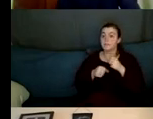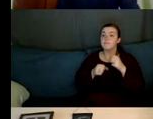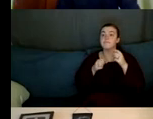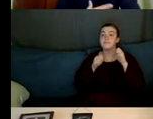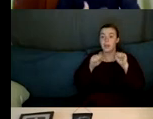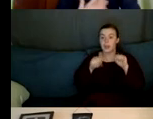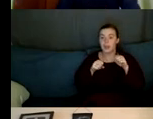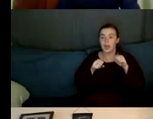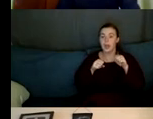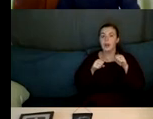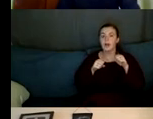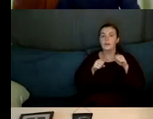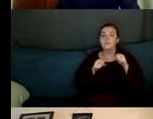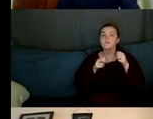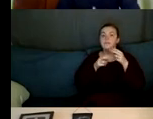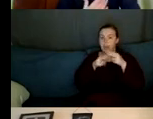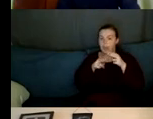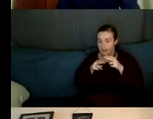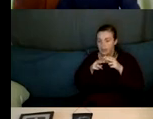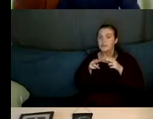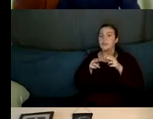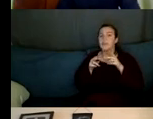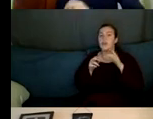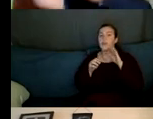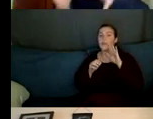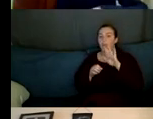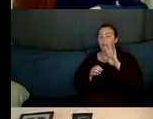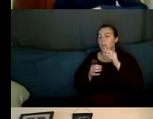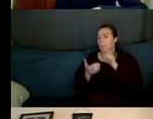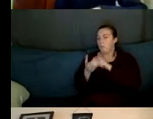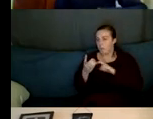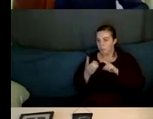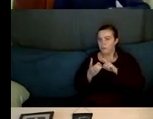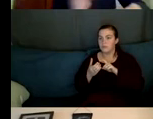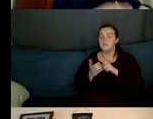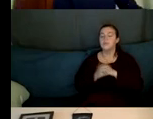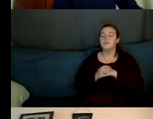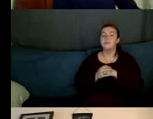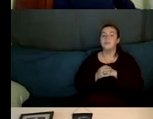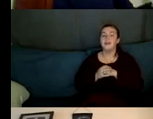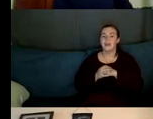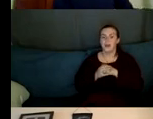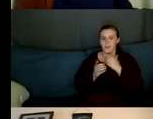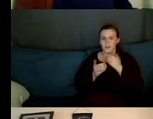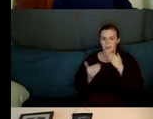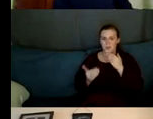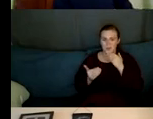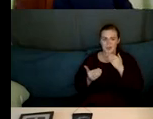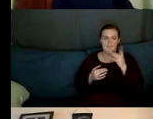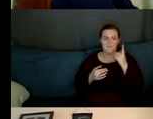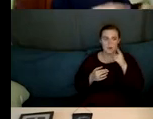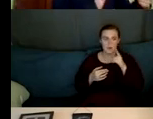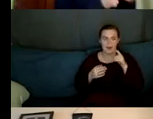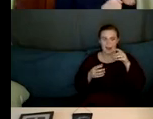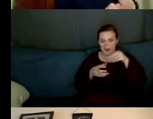able to actually view it and edit it on your mobile device, which is great during an event when you're in a Zoom and you need to fix